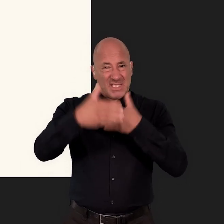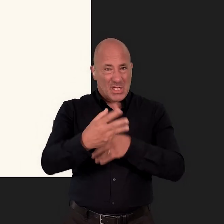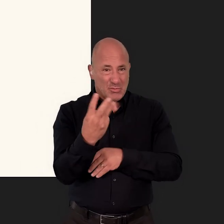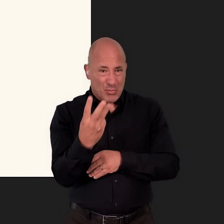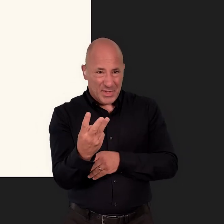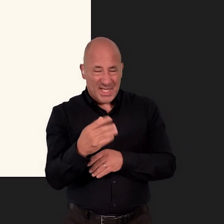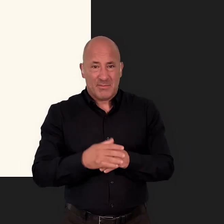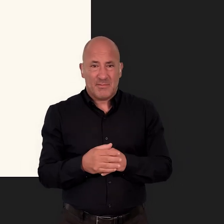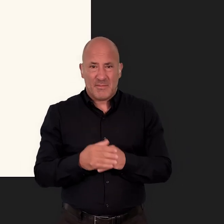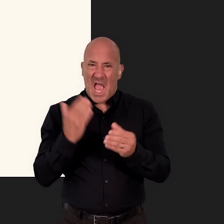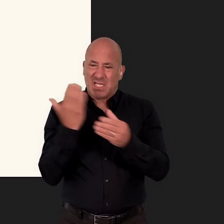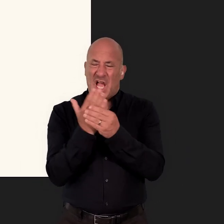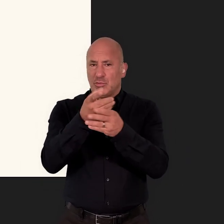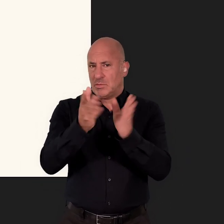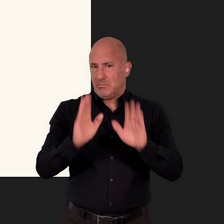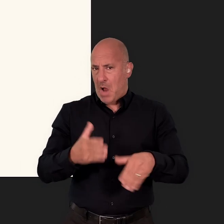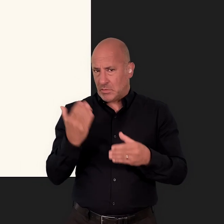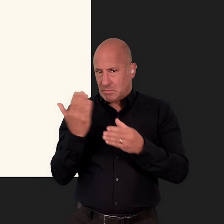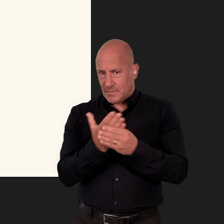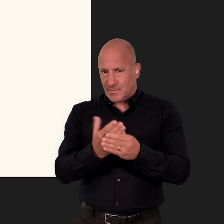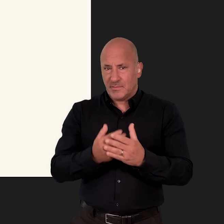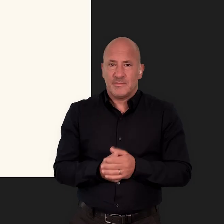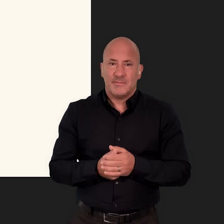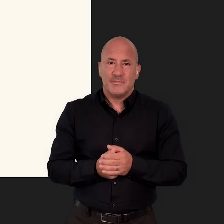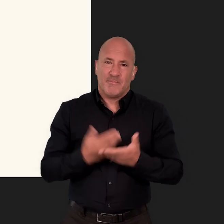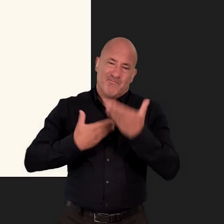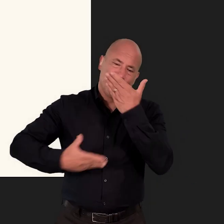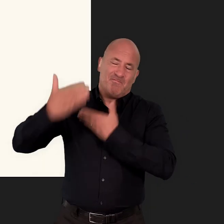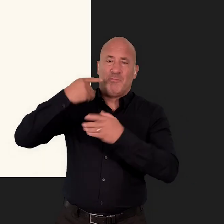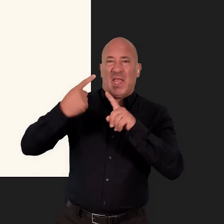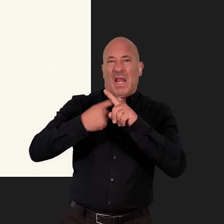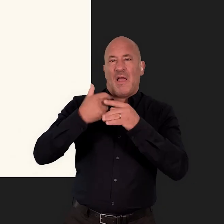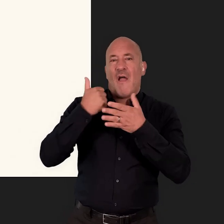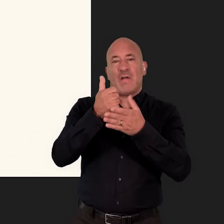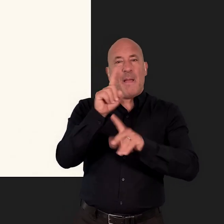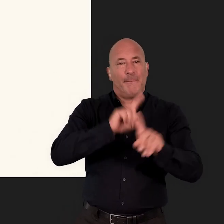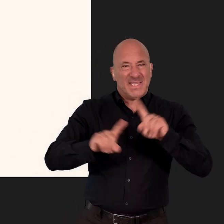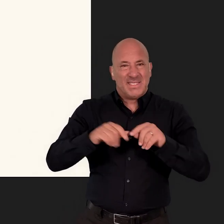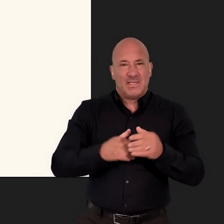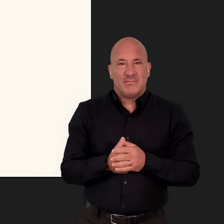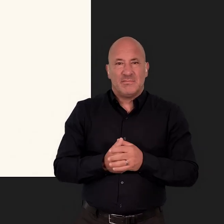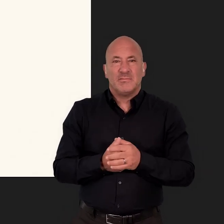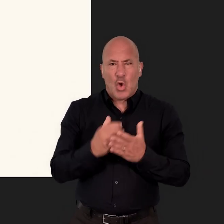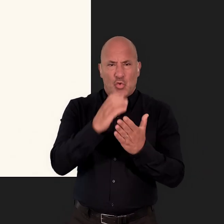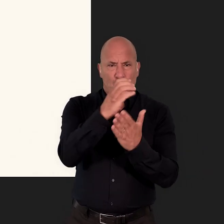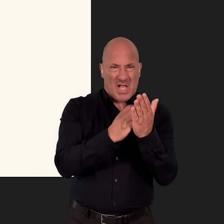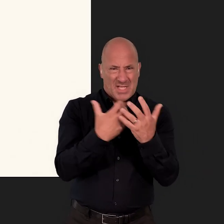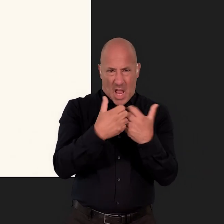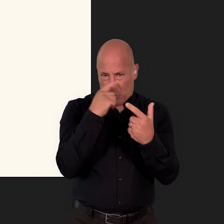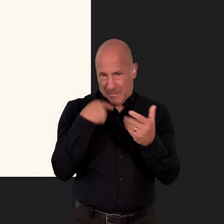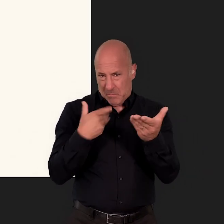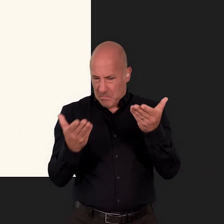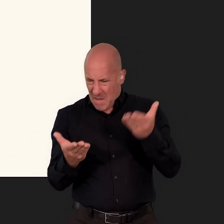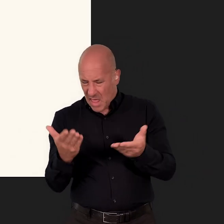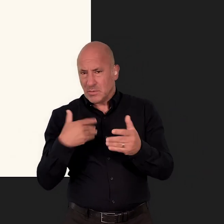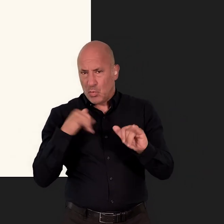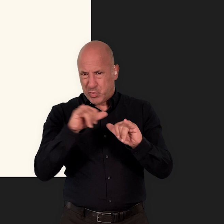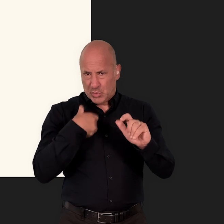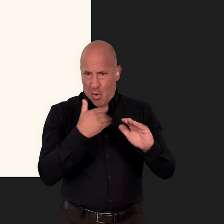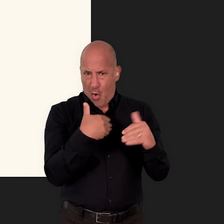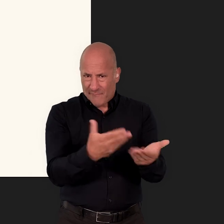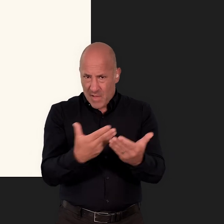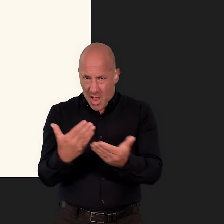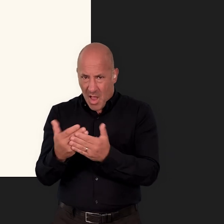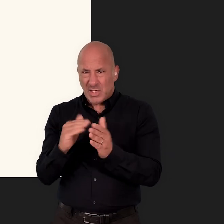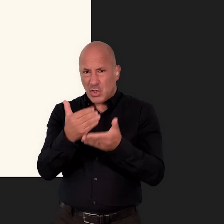REBA Work Stage 3, mandatory attachments, Historic England advice meetings, balancing criteria